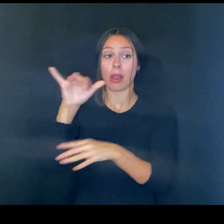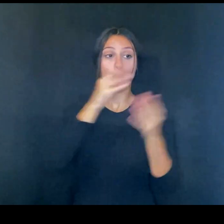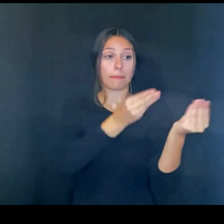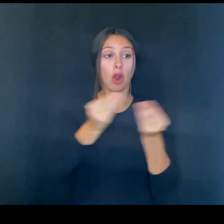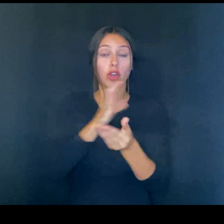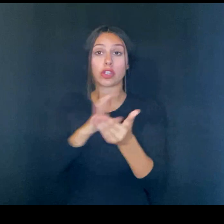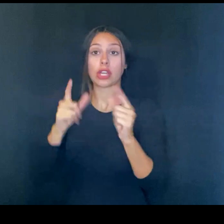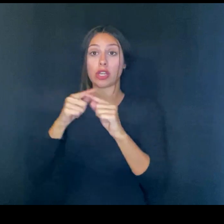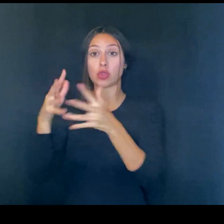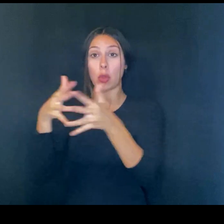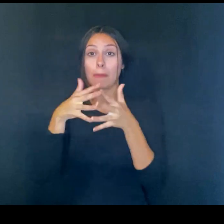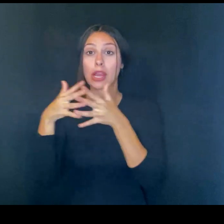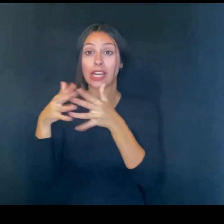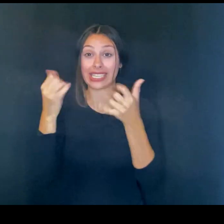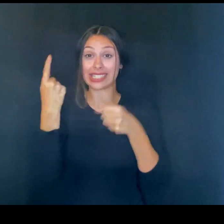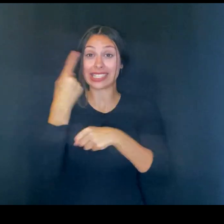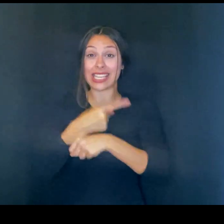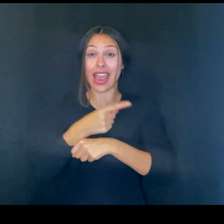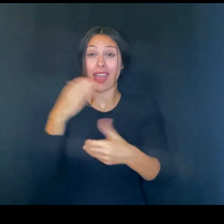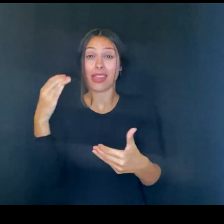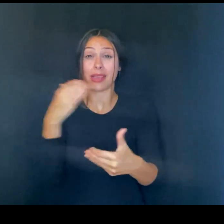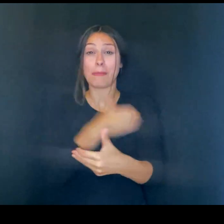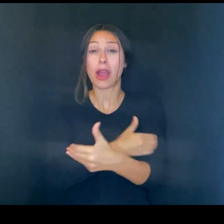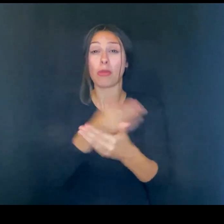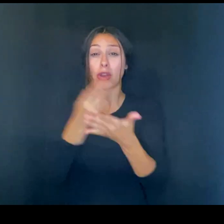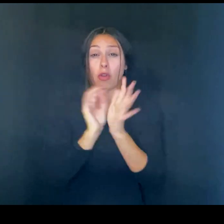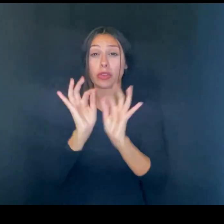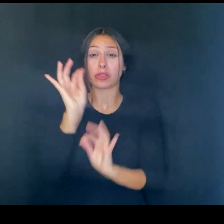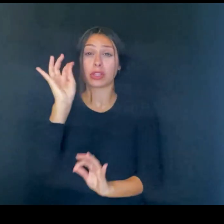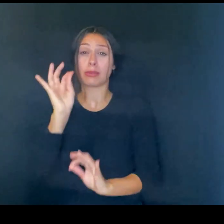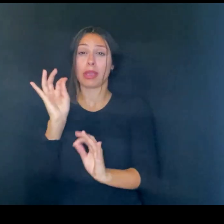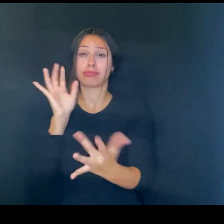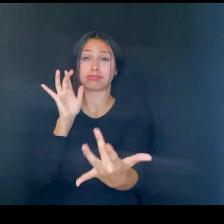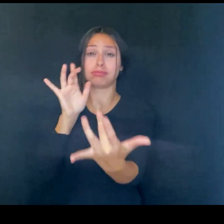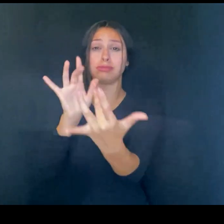the empowerment of the Holy Spirit reaches you.